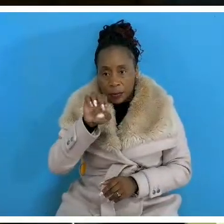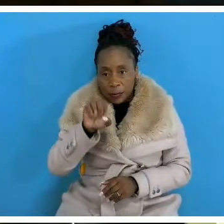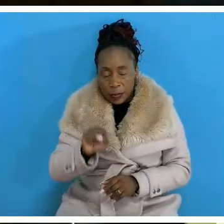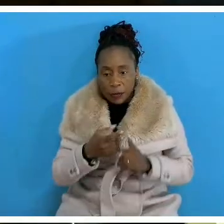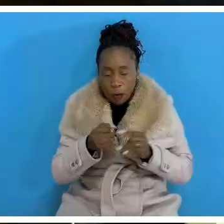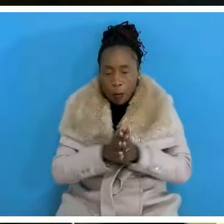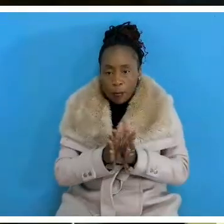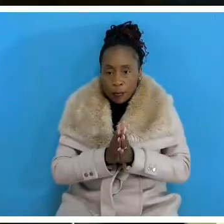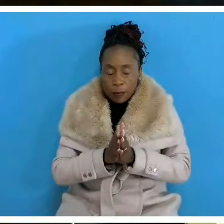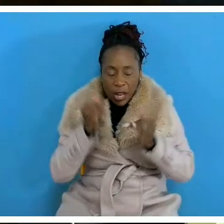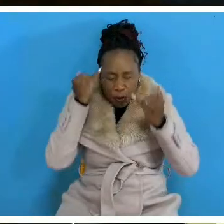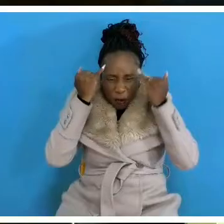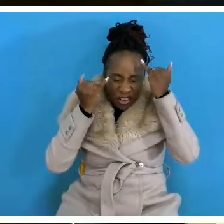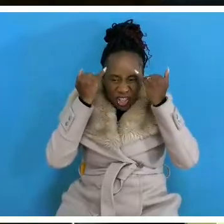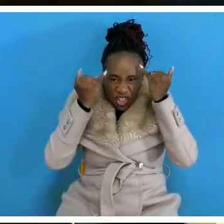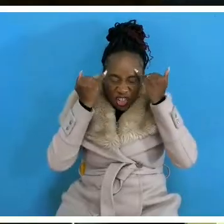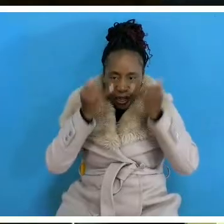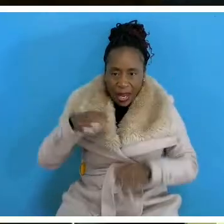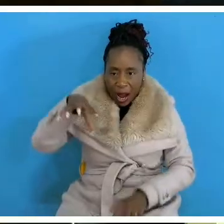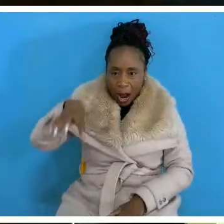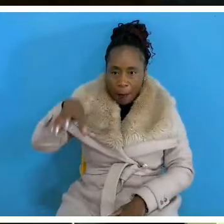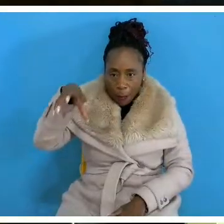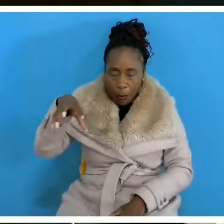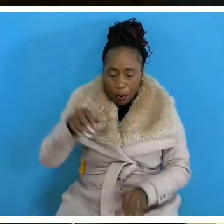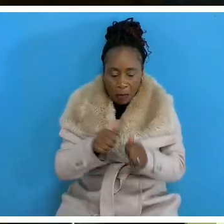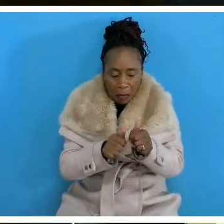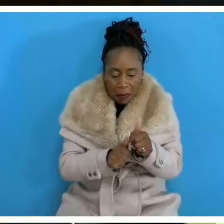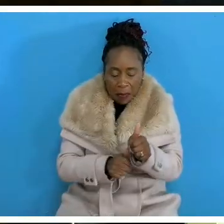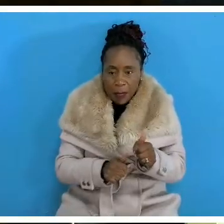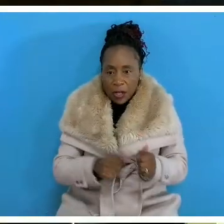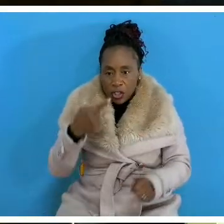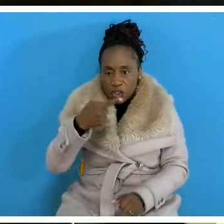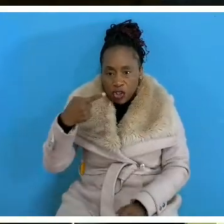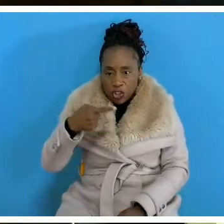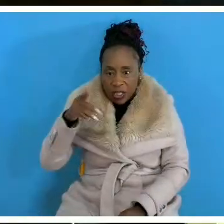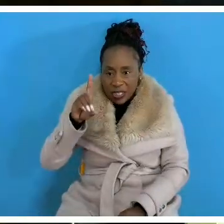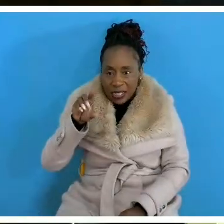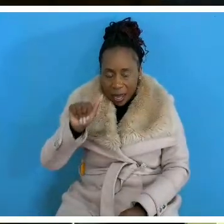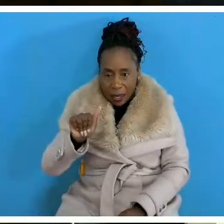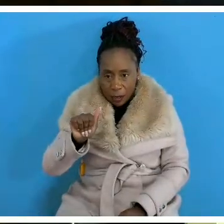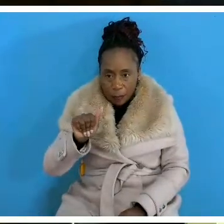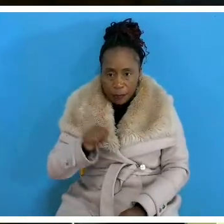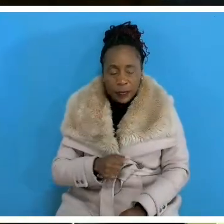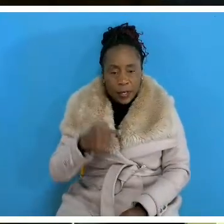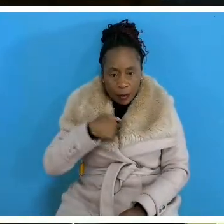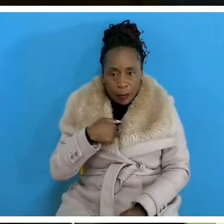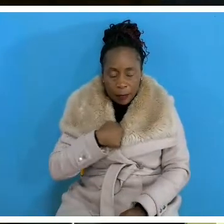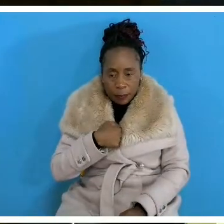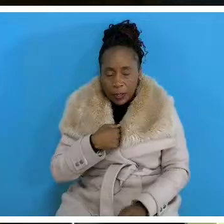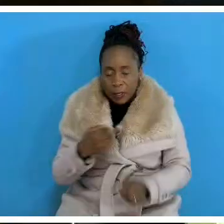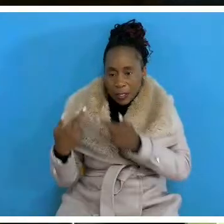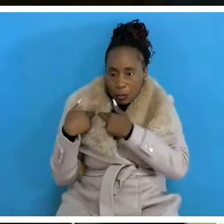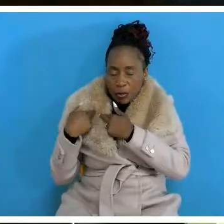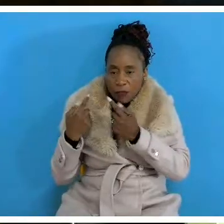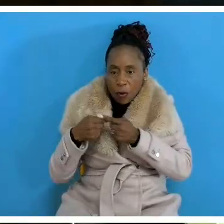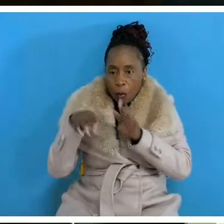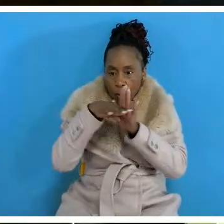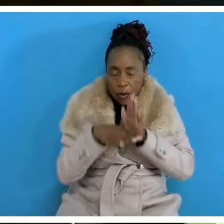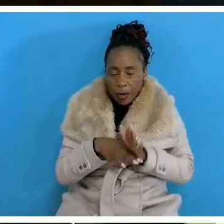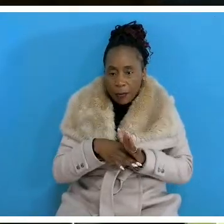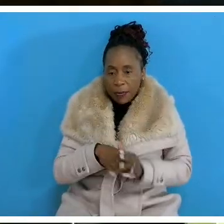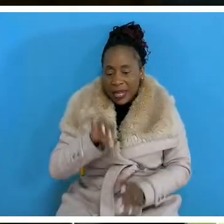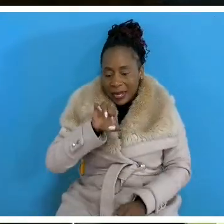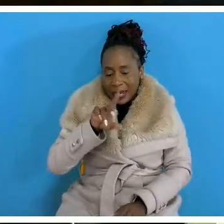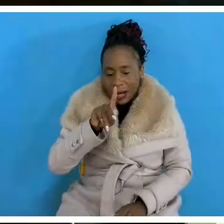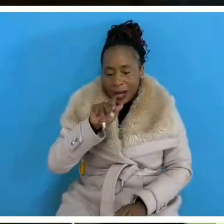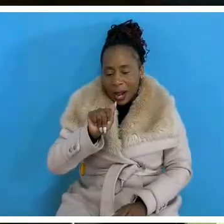Hub, a subsidiary of the GGDA. And I'm responsible for the program called the ECASI Labs